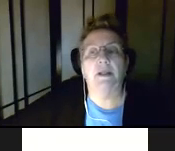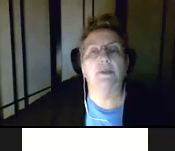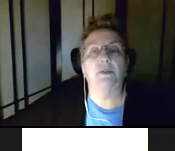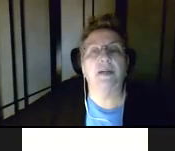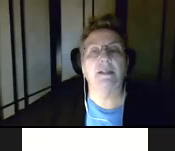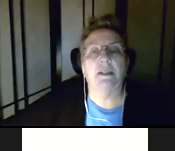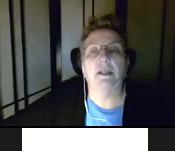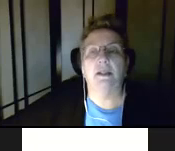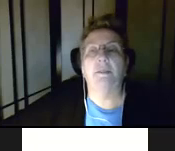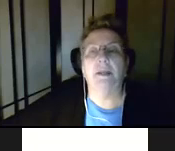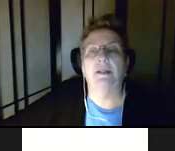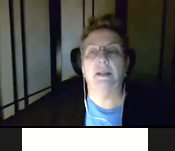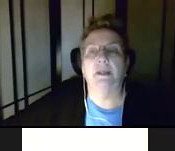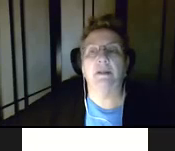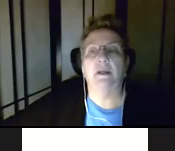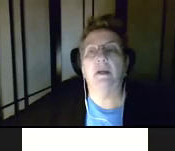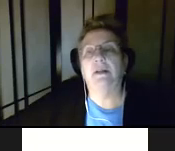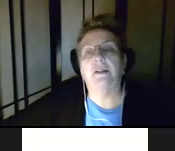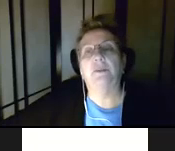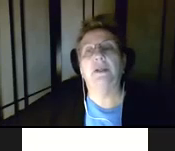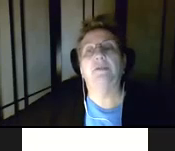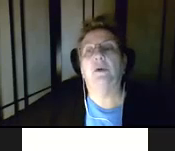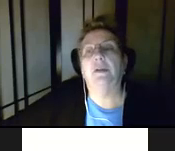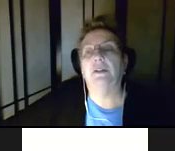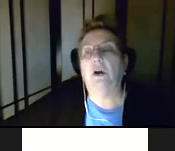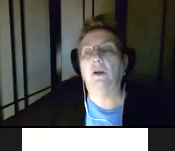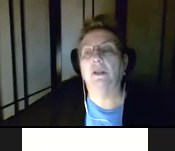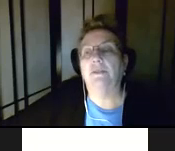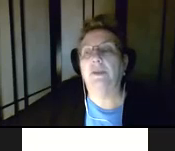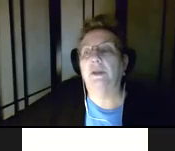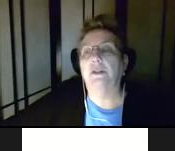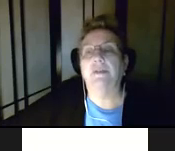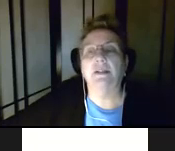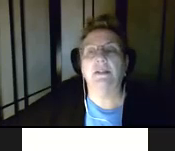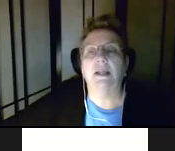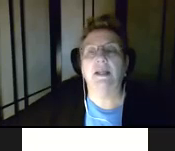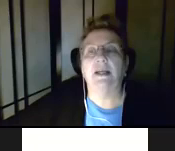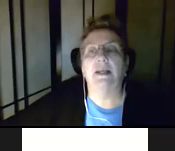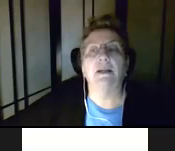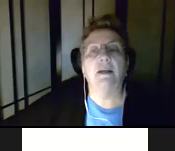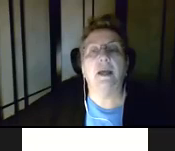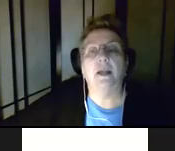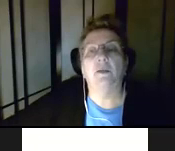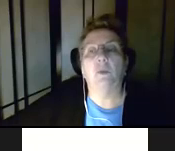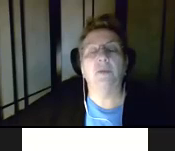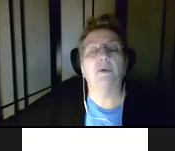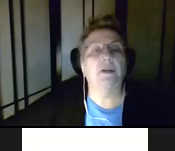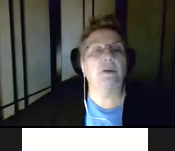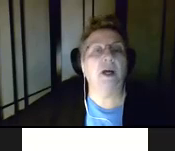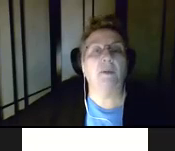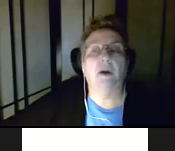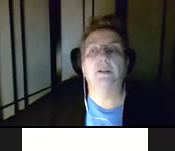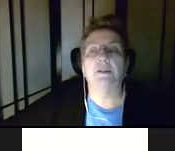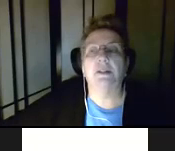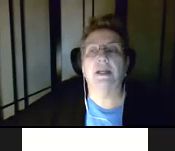when it comes to a vaccine and the pandemic. And so many of you on this call live with those effects day to day. And we want to do